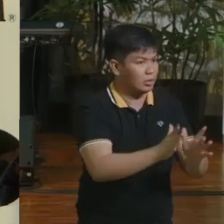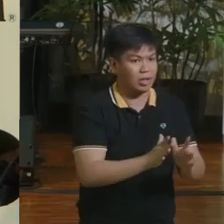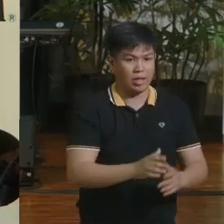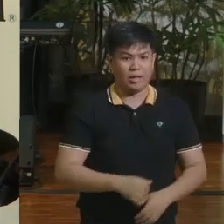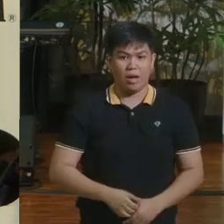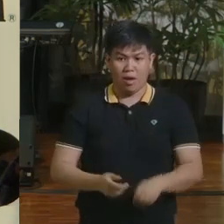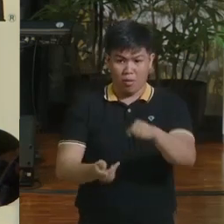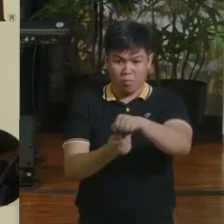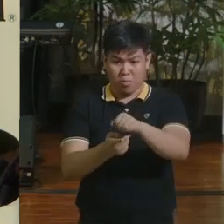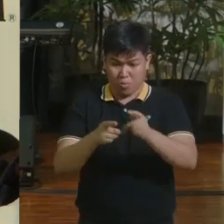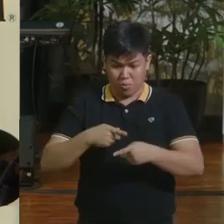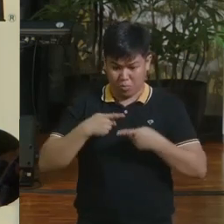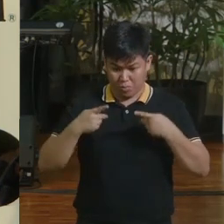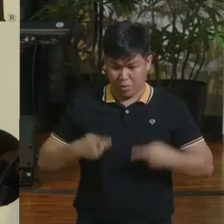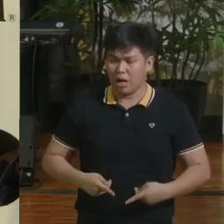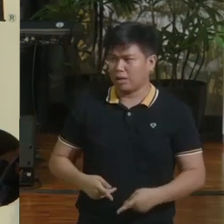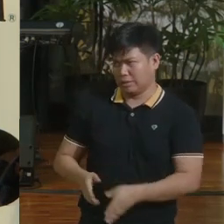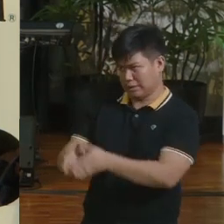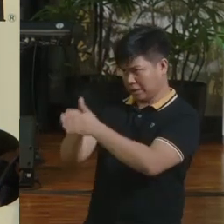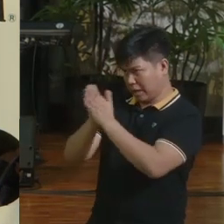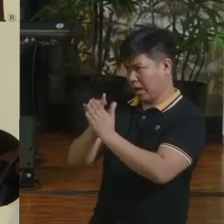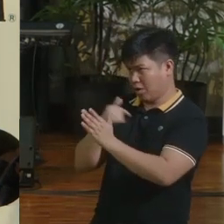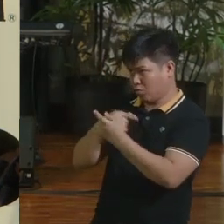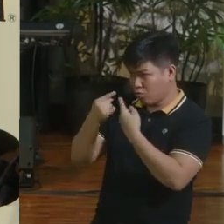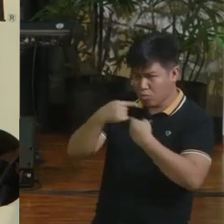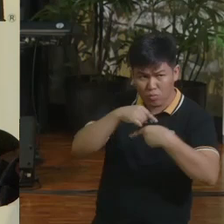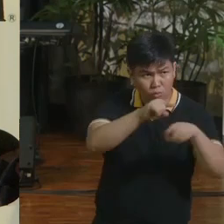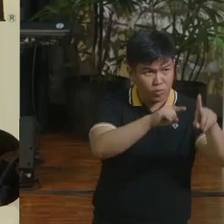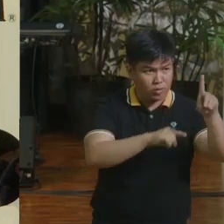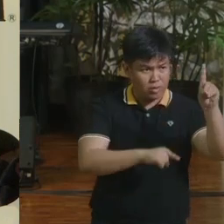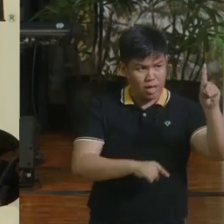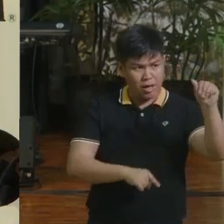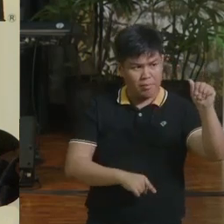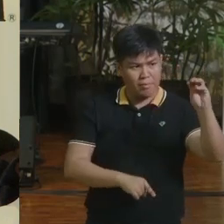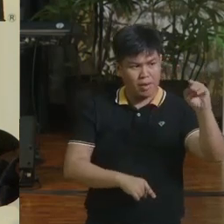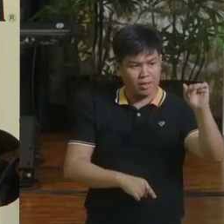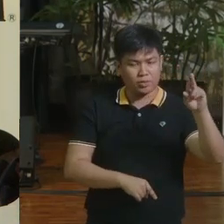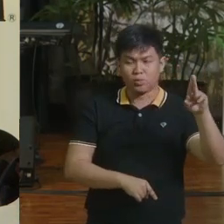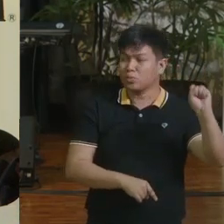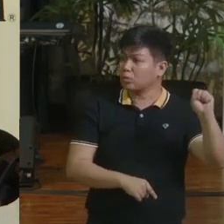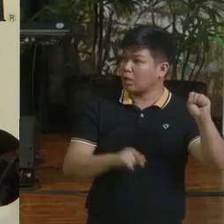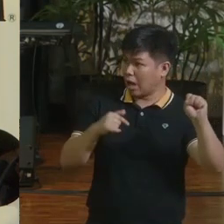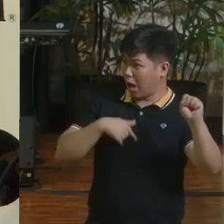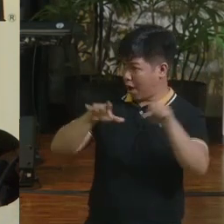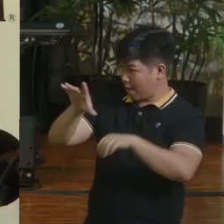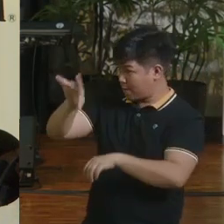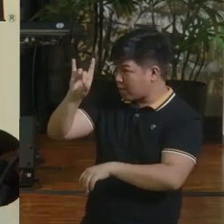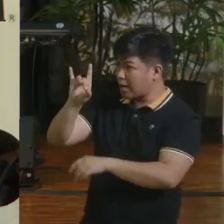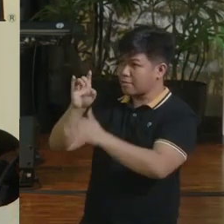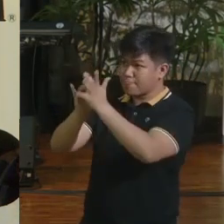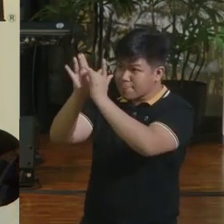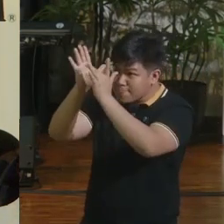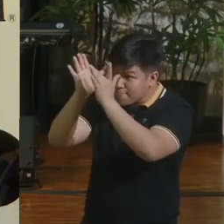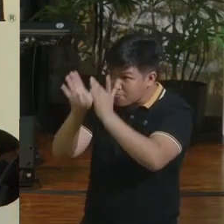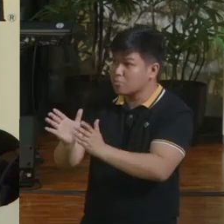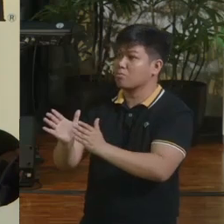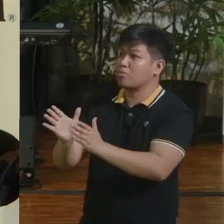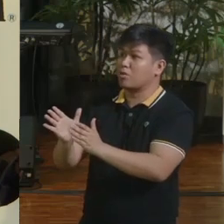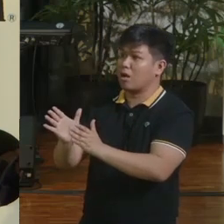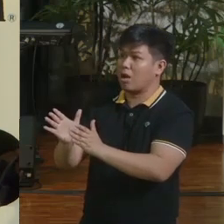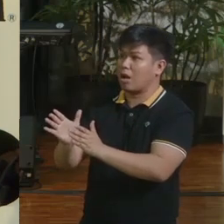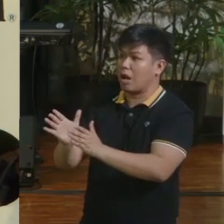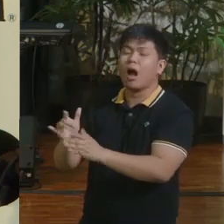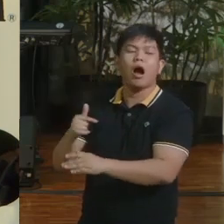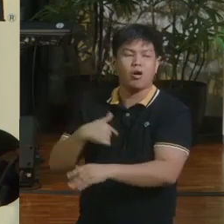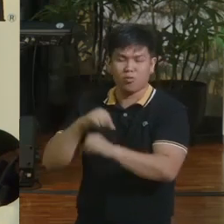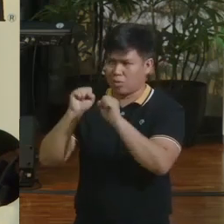priest, asked him for letters to the synagogues at Damascus, so that if he found any belonging to the way, mga